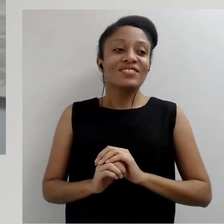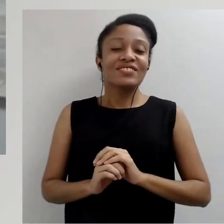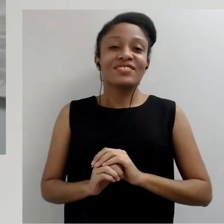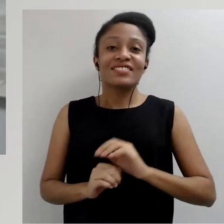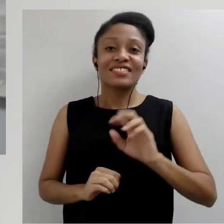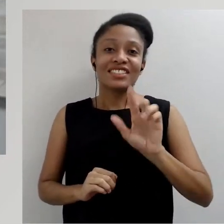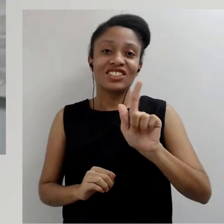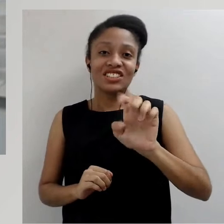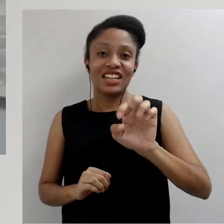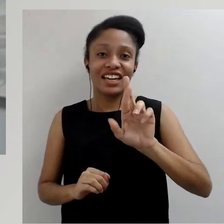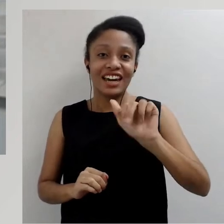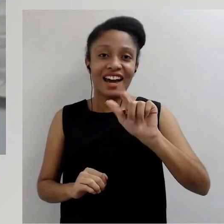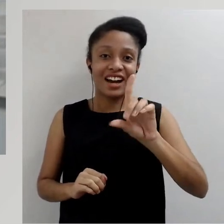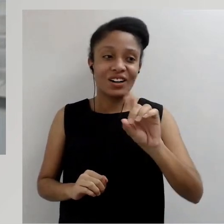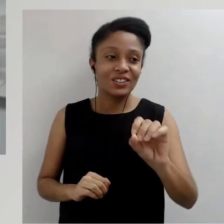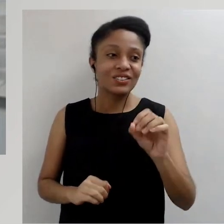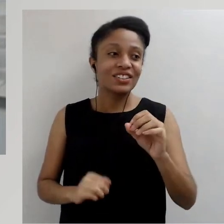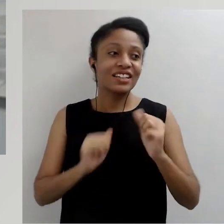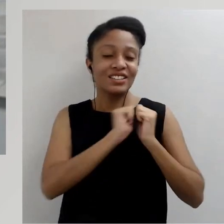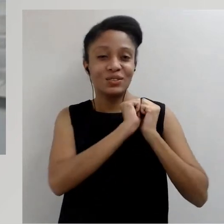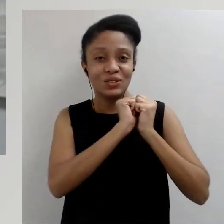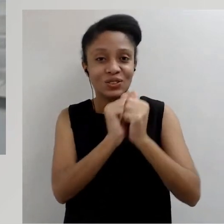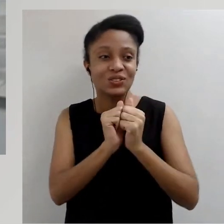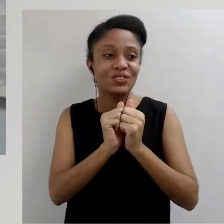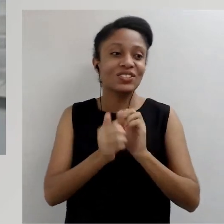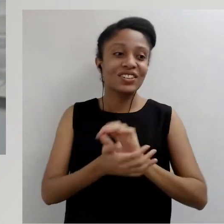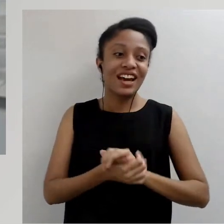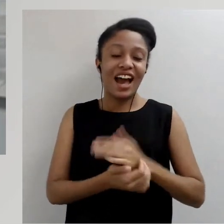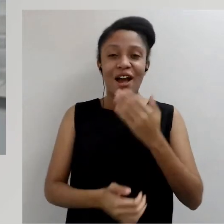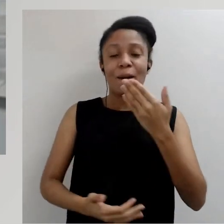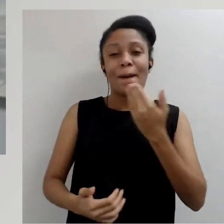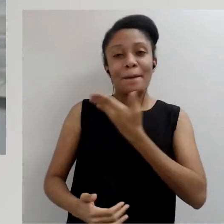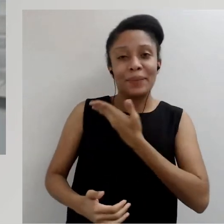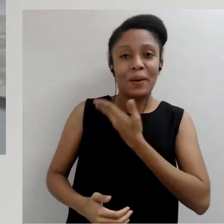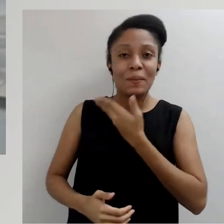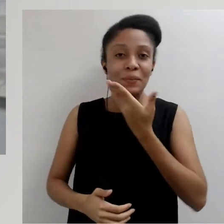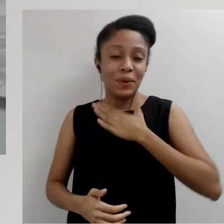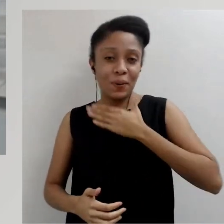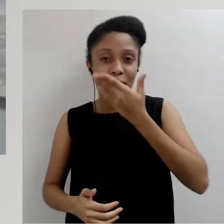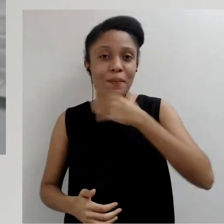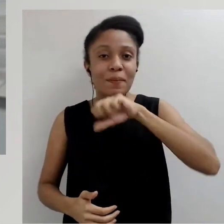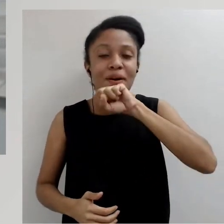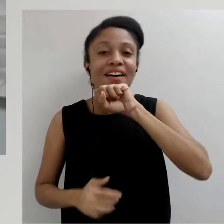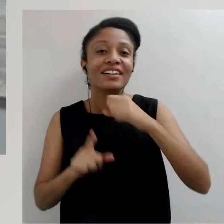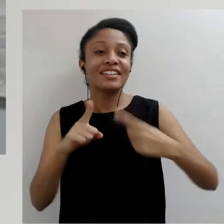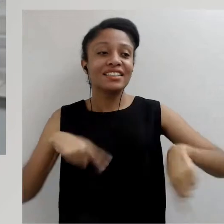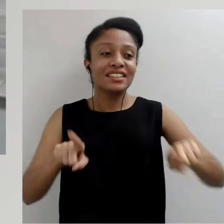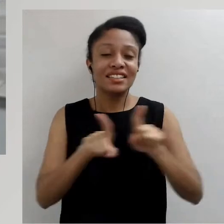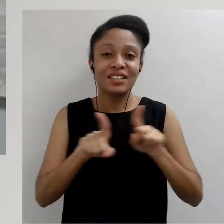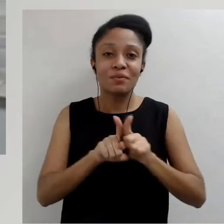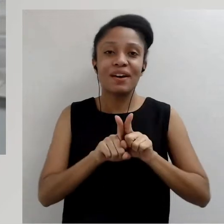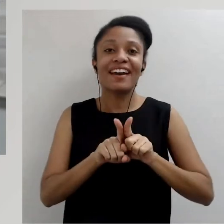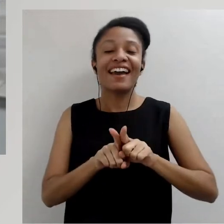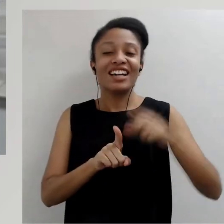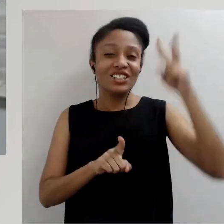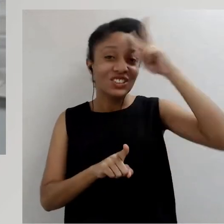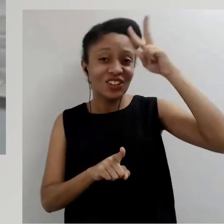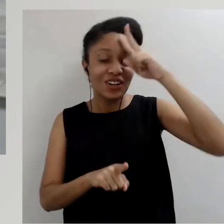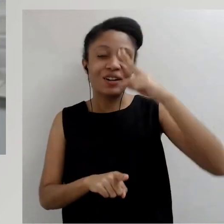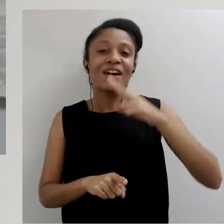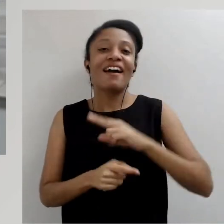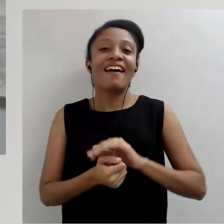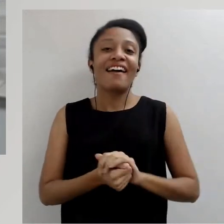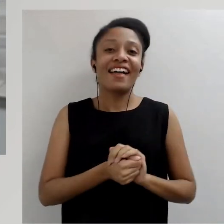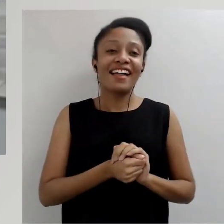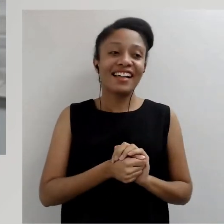and my dear friend Daflon, the person that is in the printing